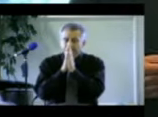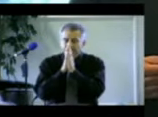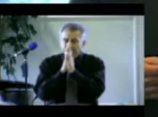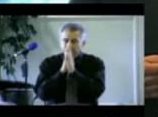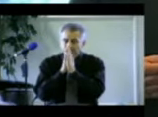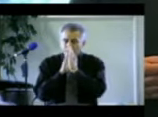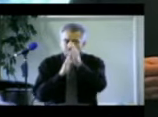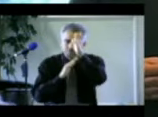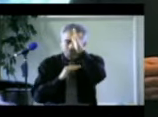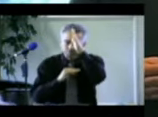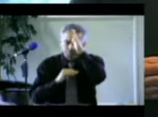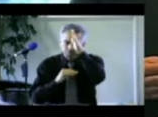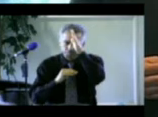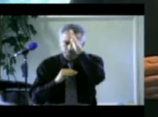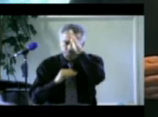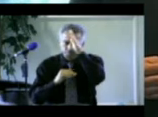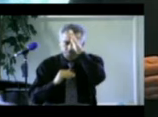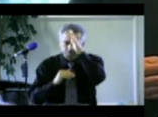Father in heaven,